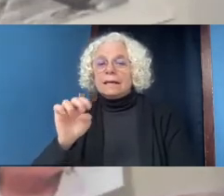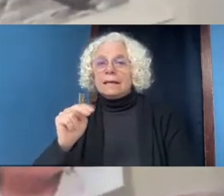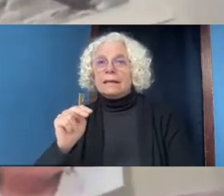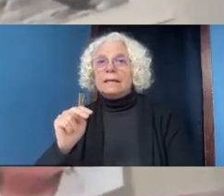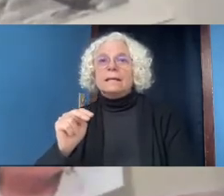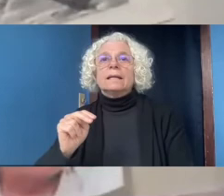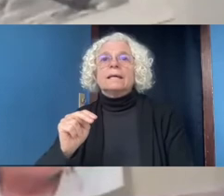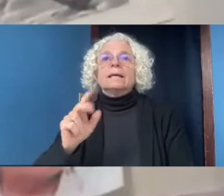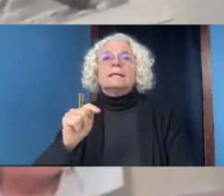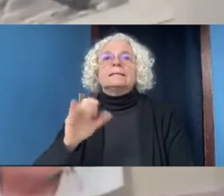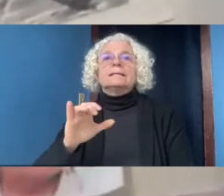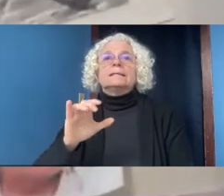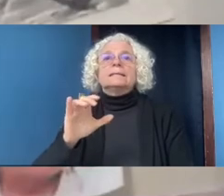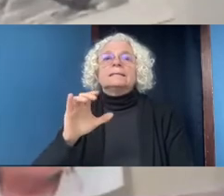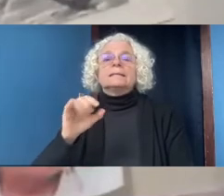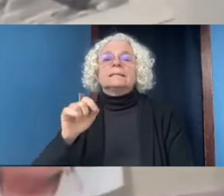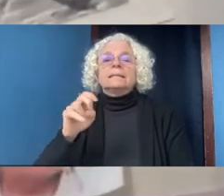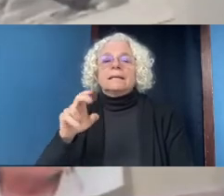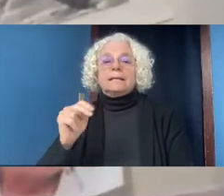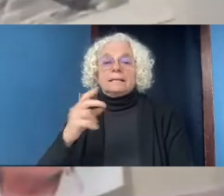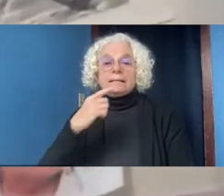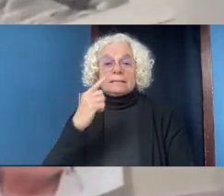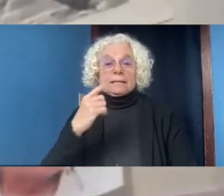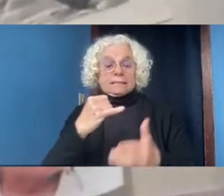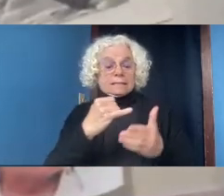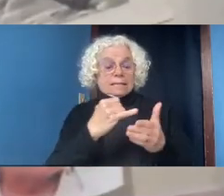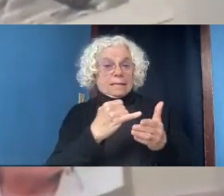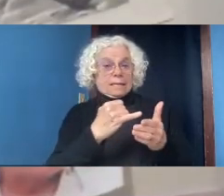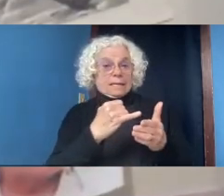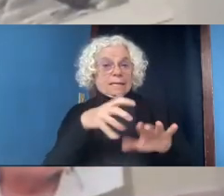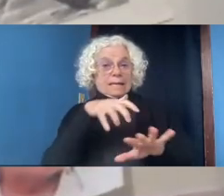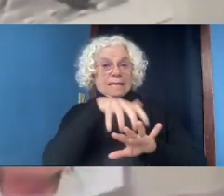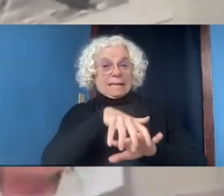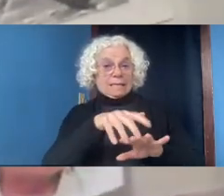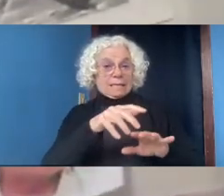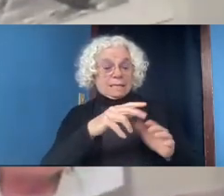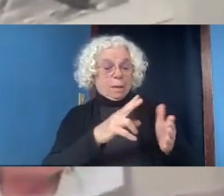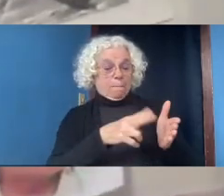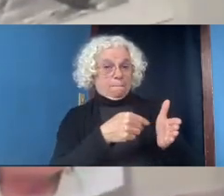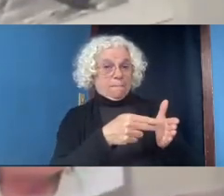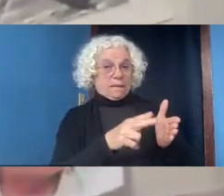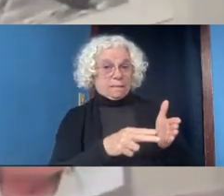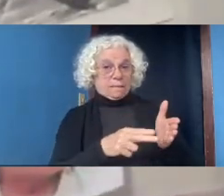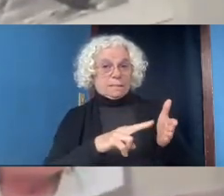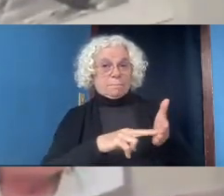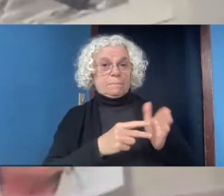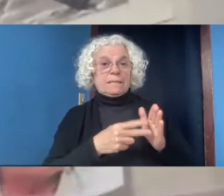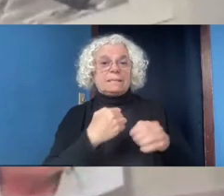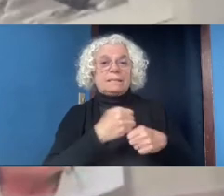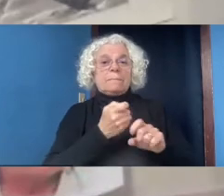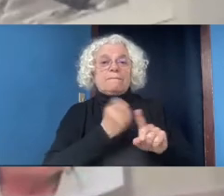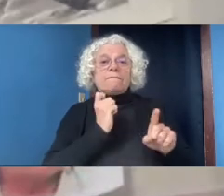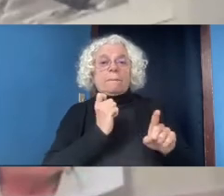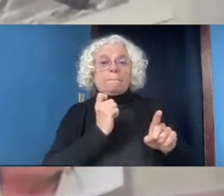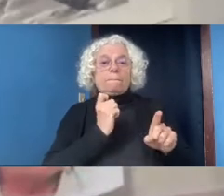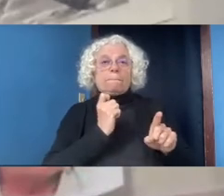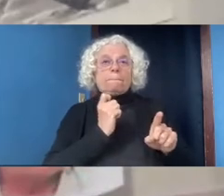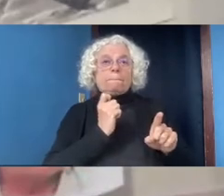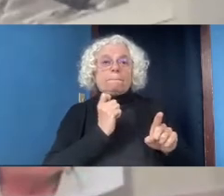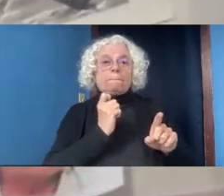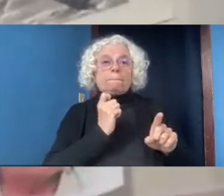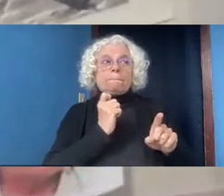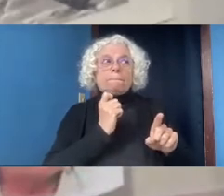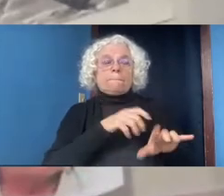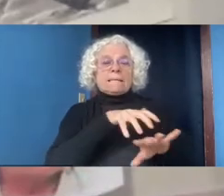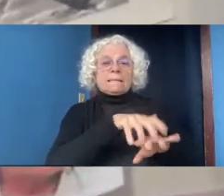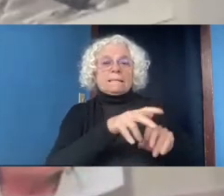T.C. Cannon says, "An Indian painting is any painting done by an Indian. Today, I don't really